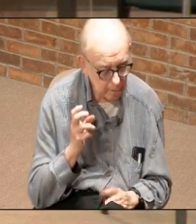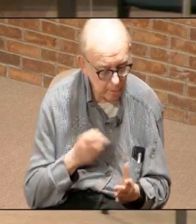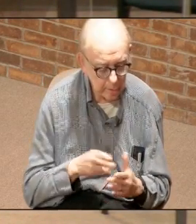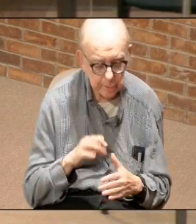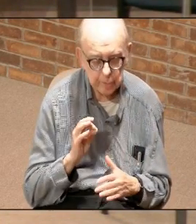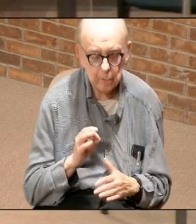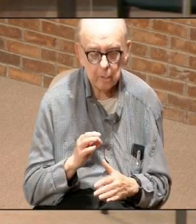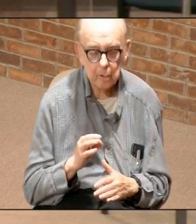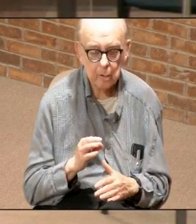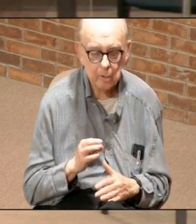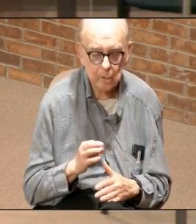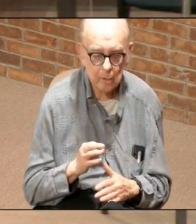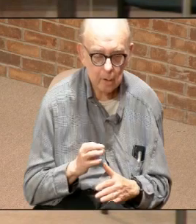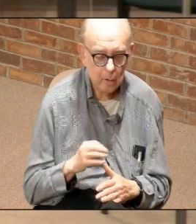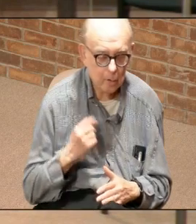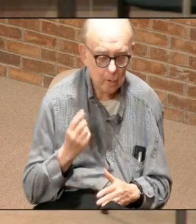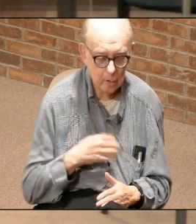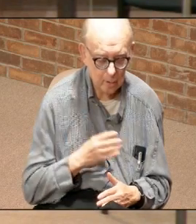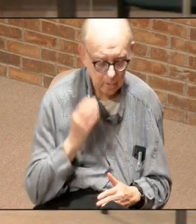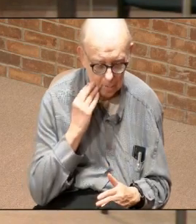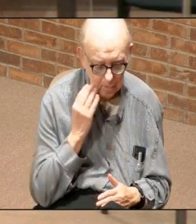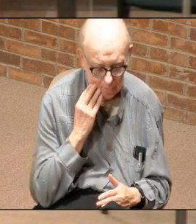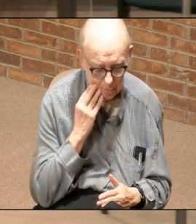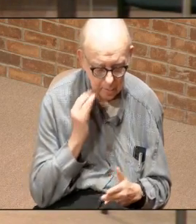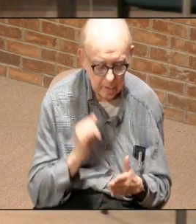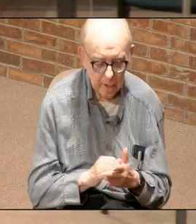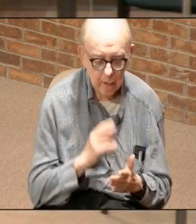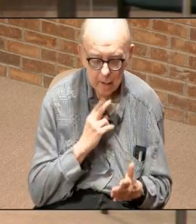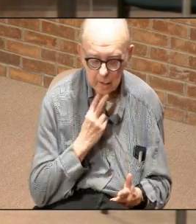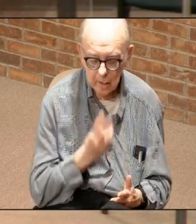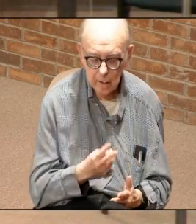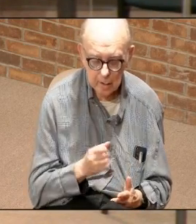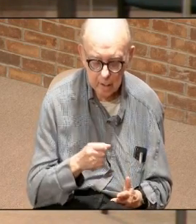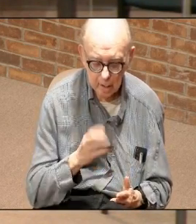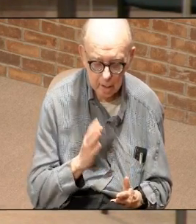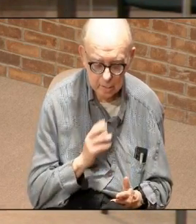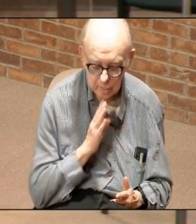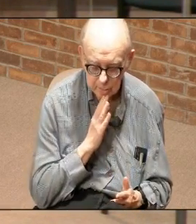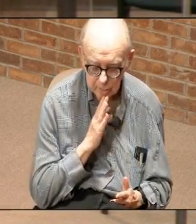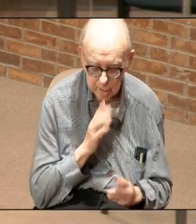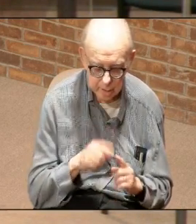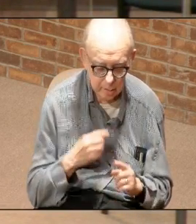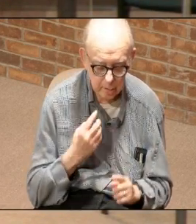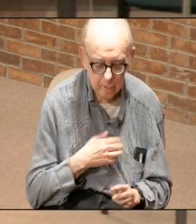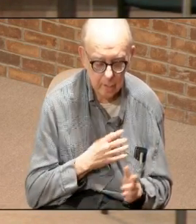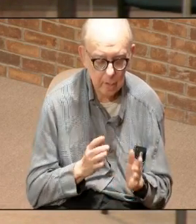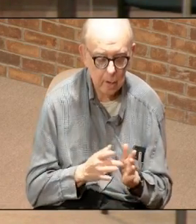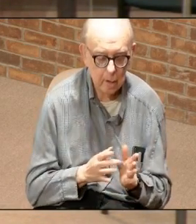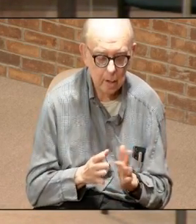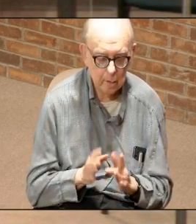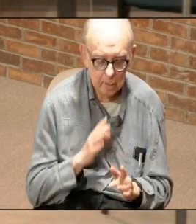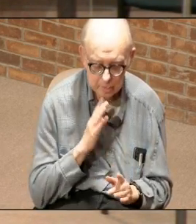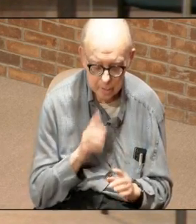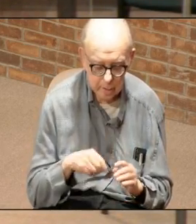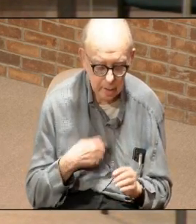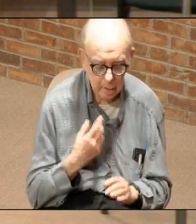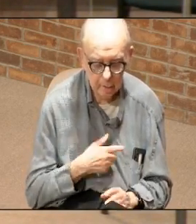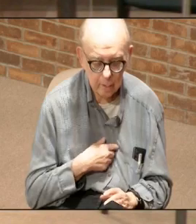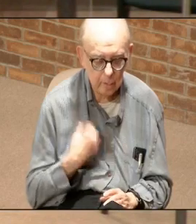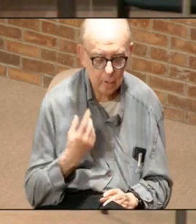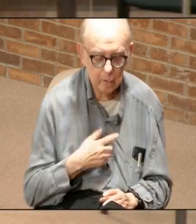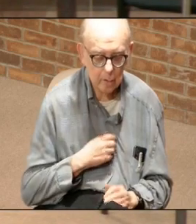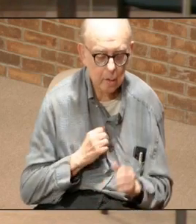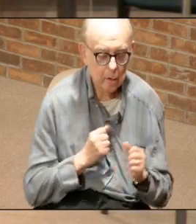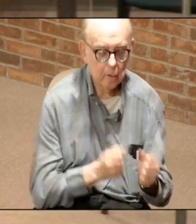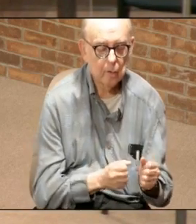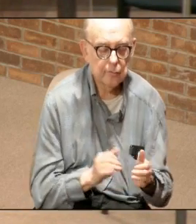Holy Spirit, we know that is the voice of God speaking to us, Jesus speaking to us, and we